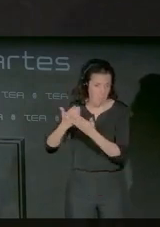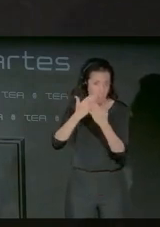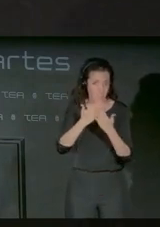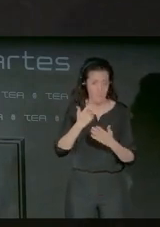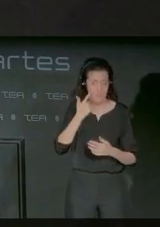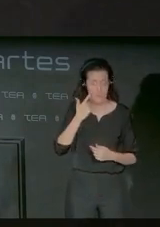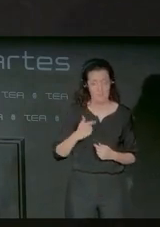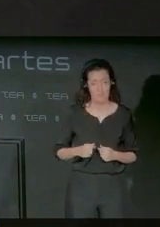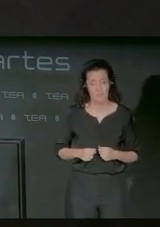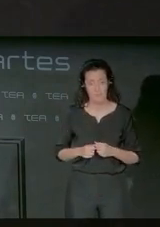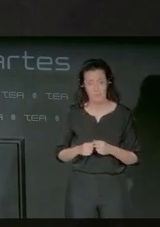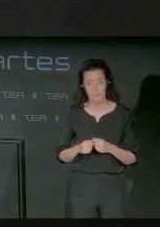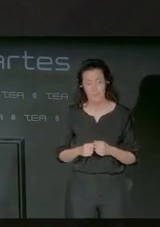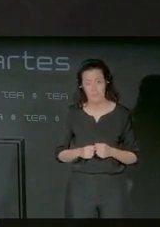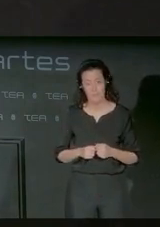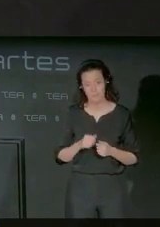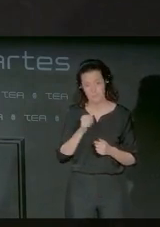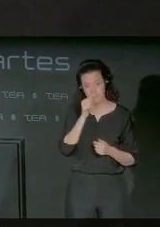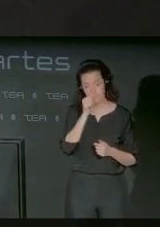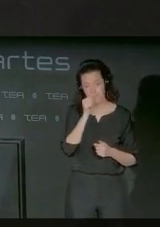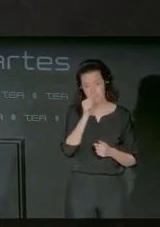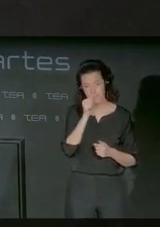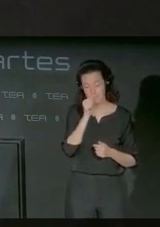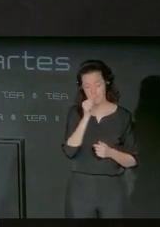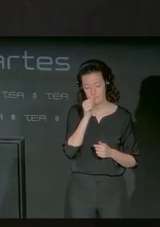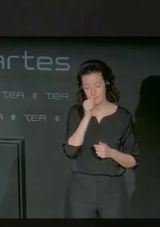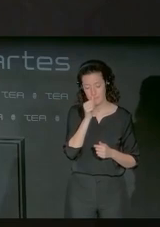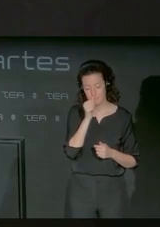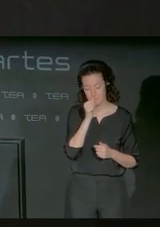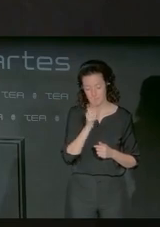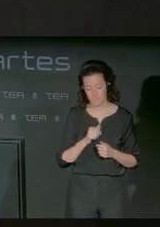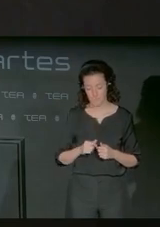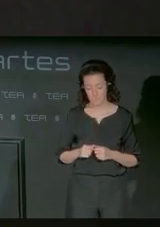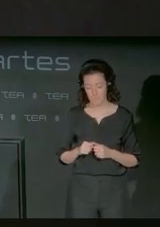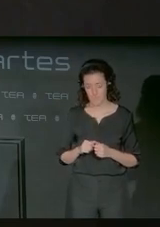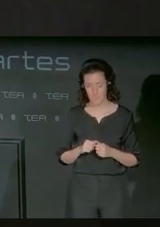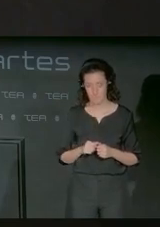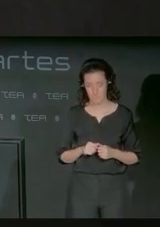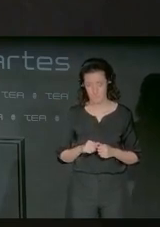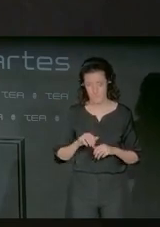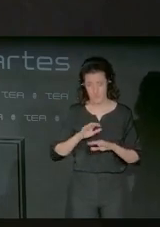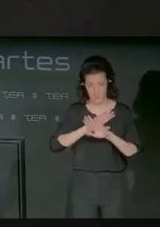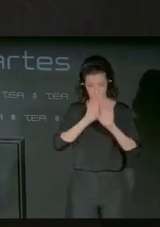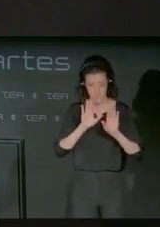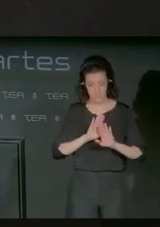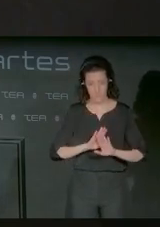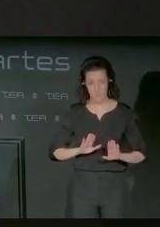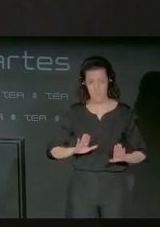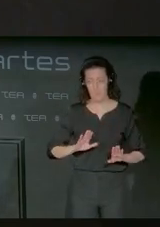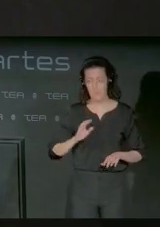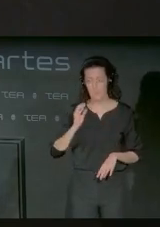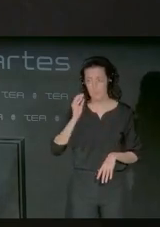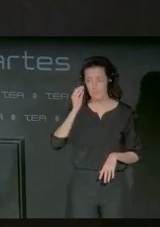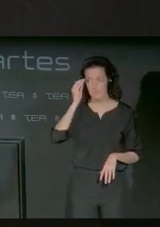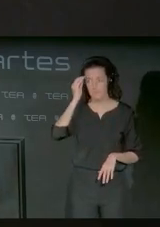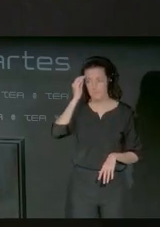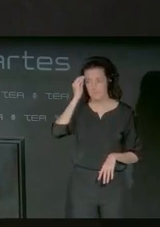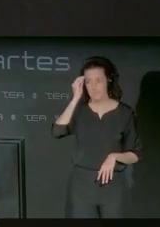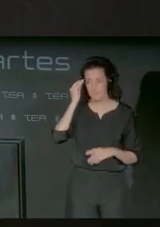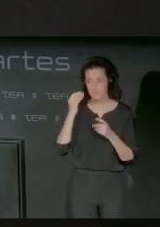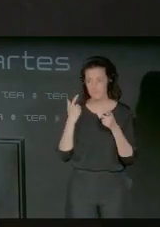last thing, I would say that what we see as well in the sector is the emergence of